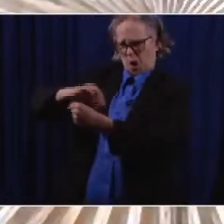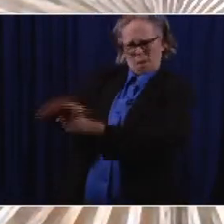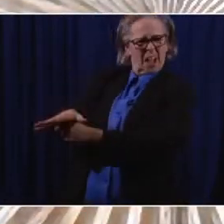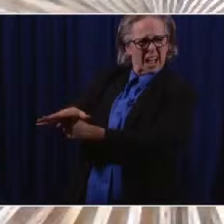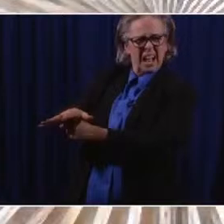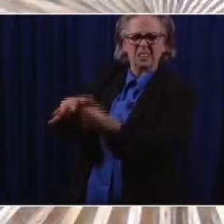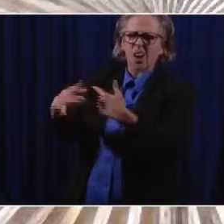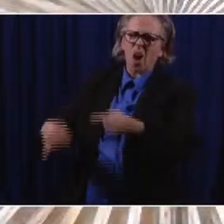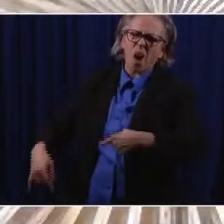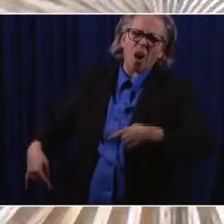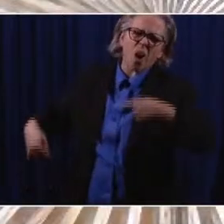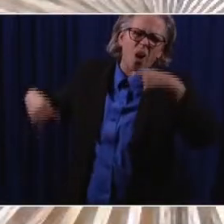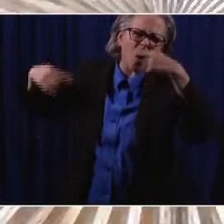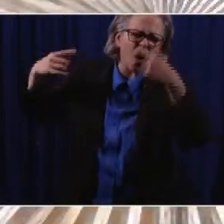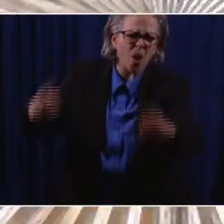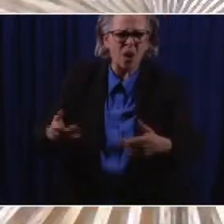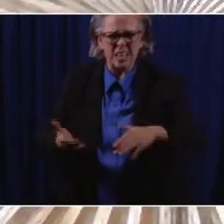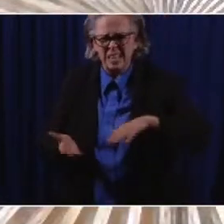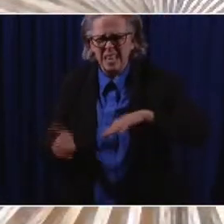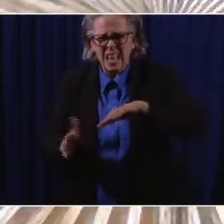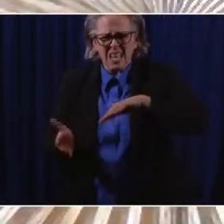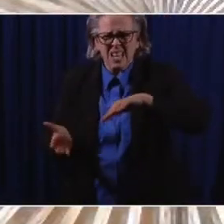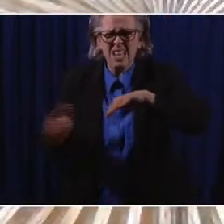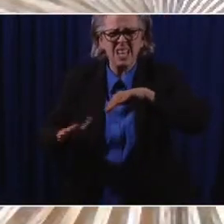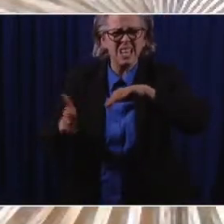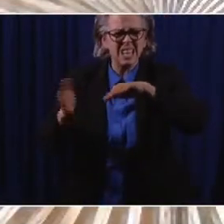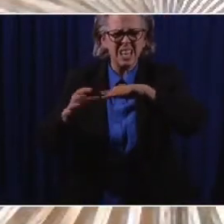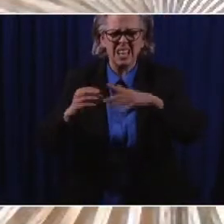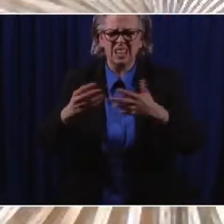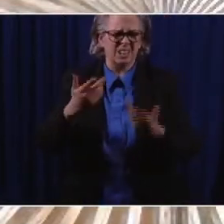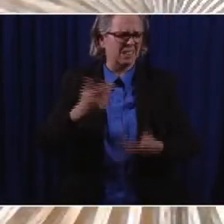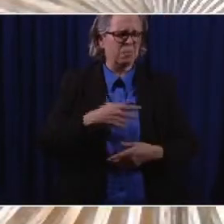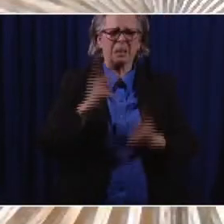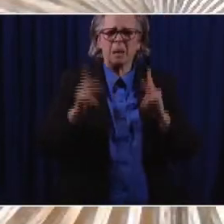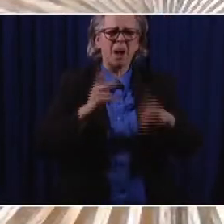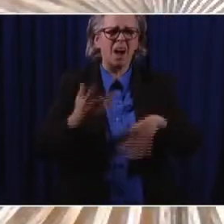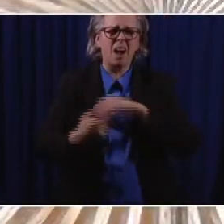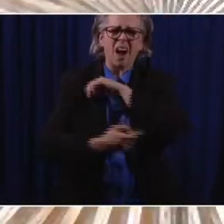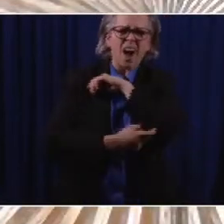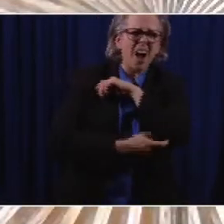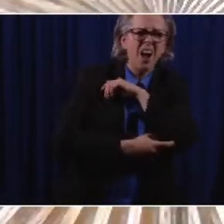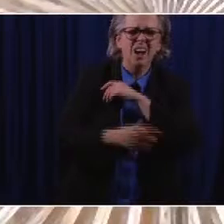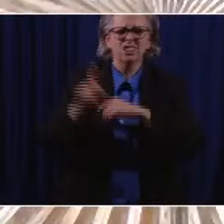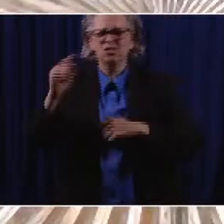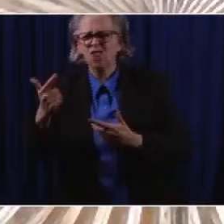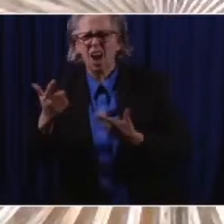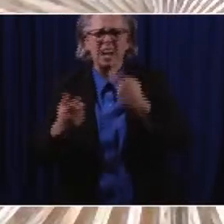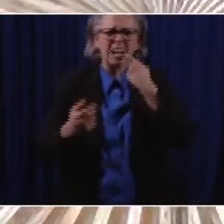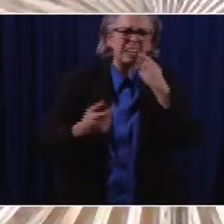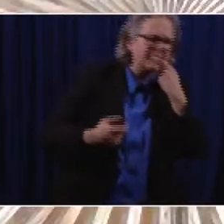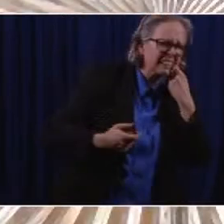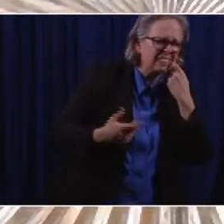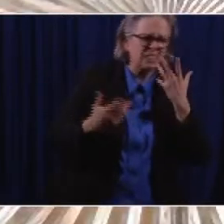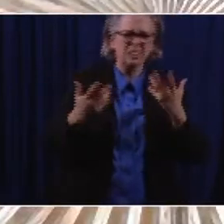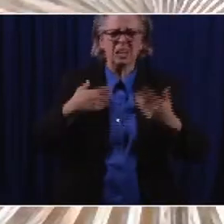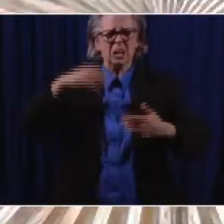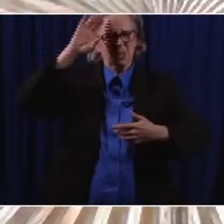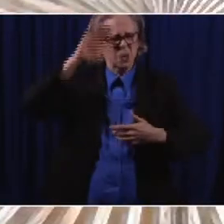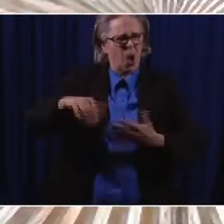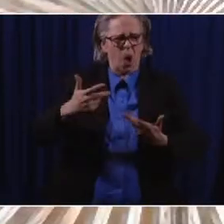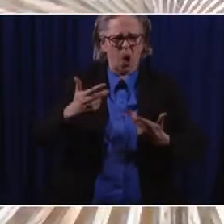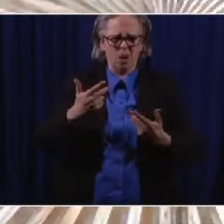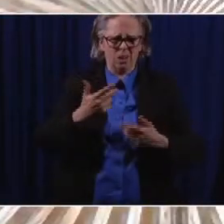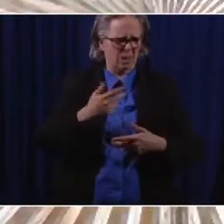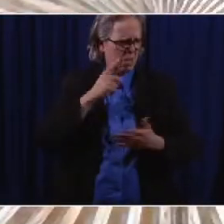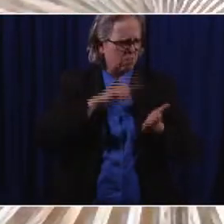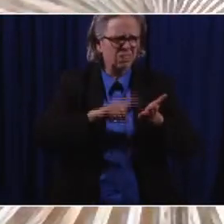us. And what research has really told us is that at times of natural disaster or traumatic events,